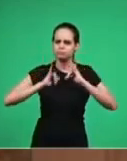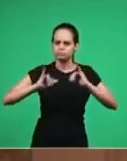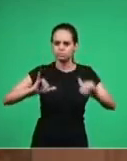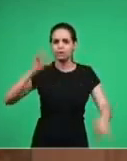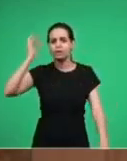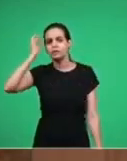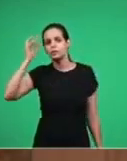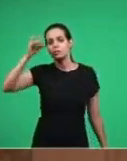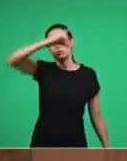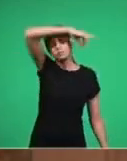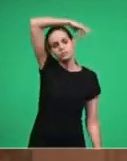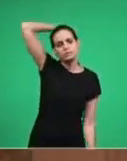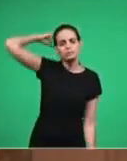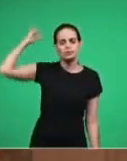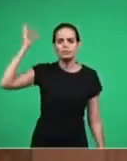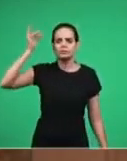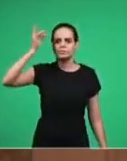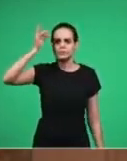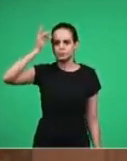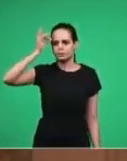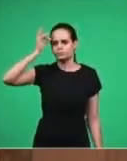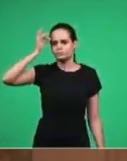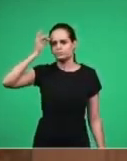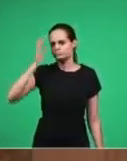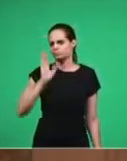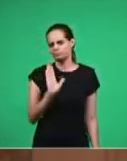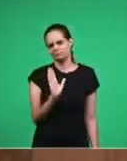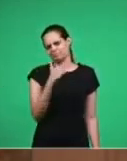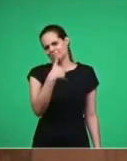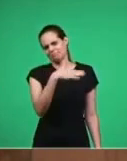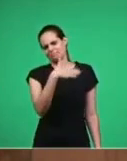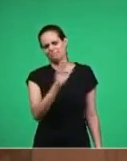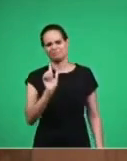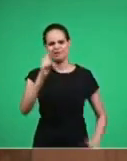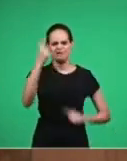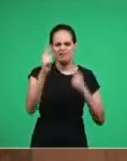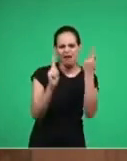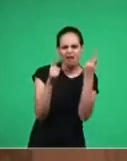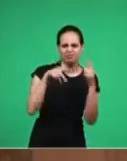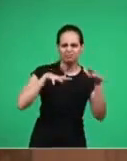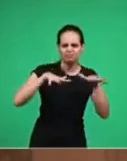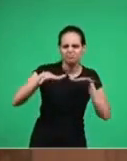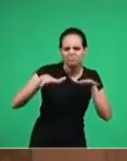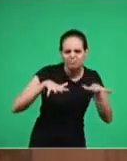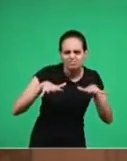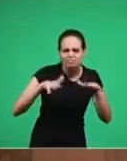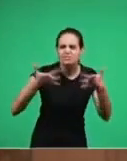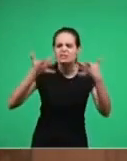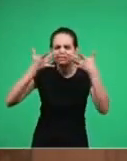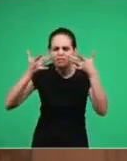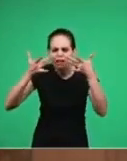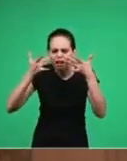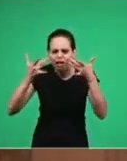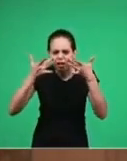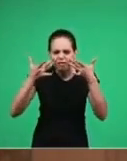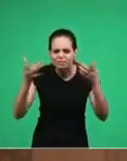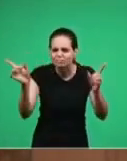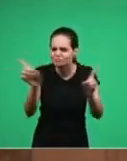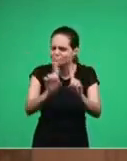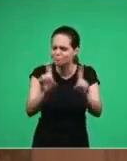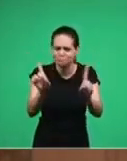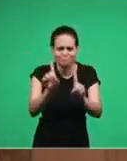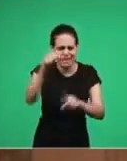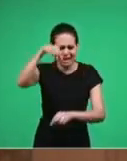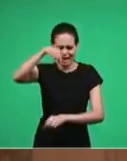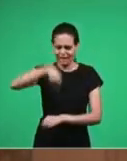is what we say that comes from the Holy Spirit, the revelation of the Lord. The rest, theater, trying to show